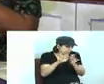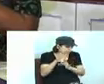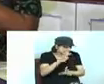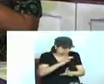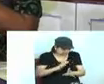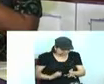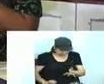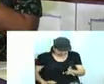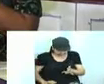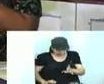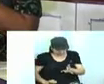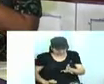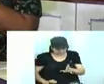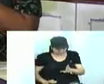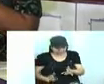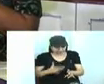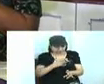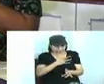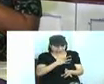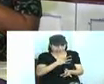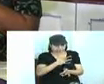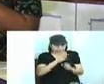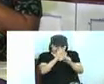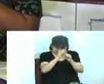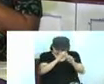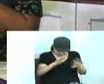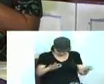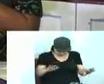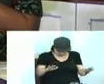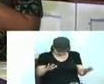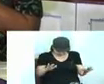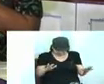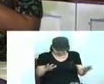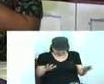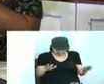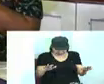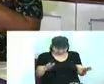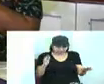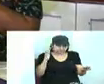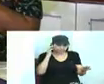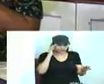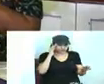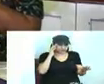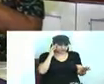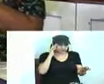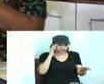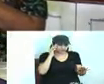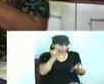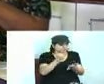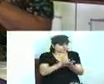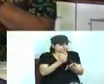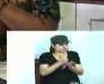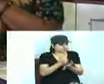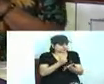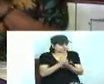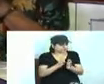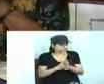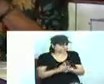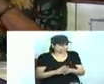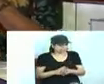Christ, be touched, be blessed, and be known. Amen. Amen.